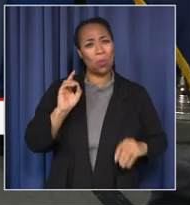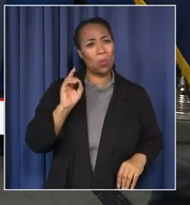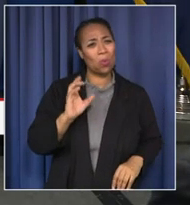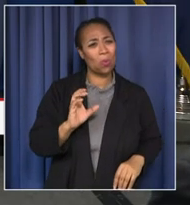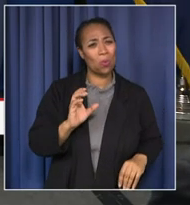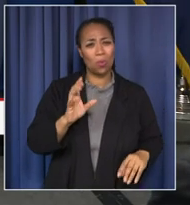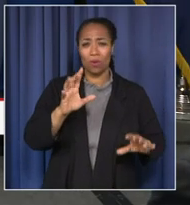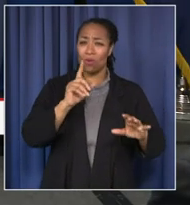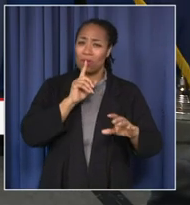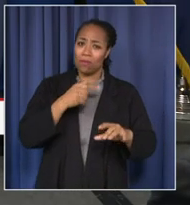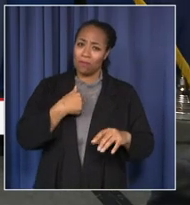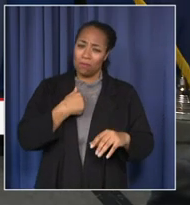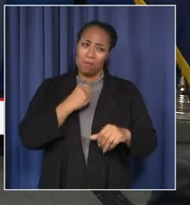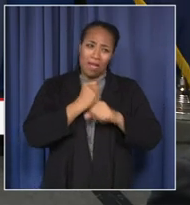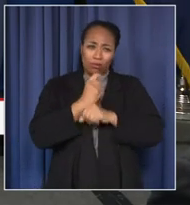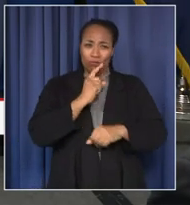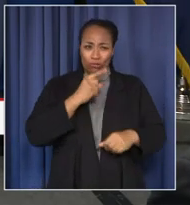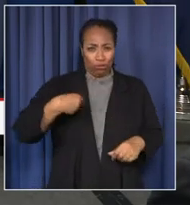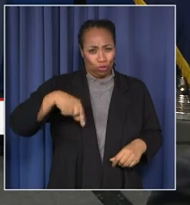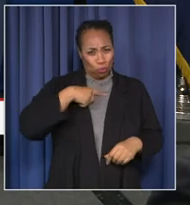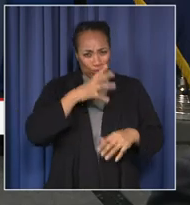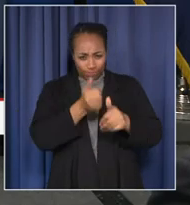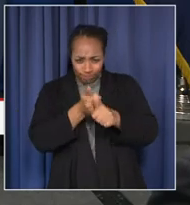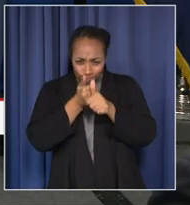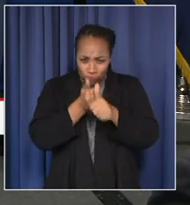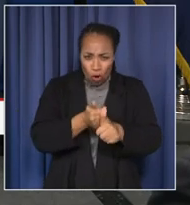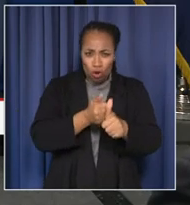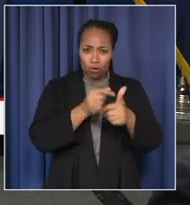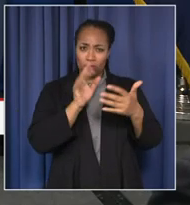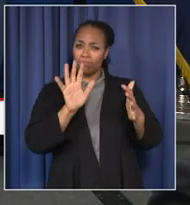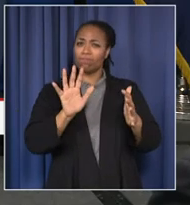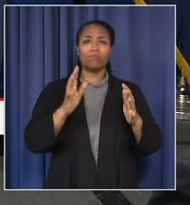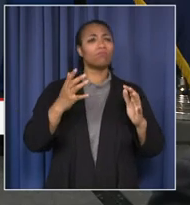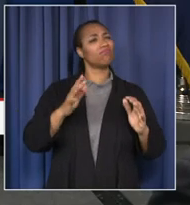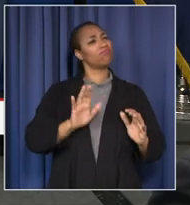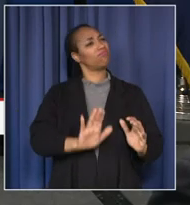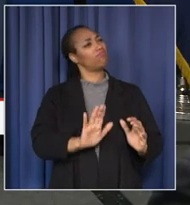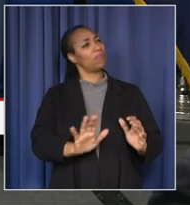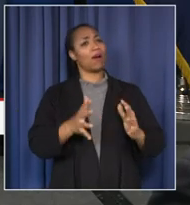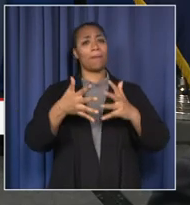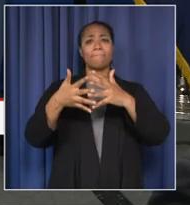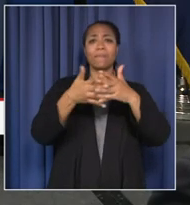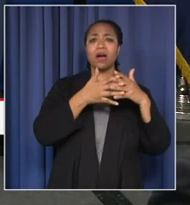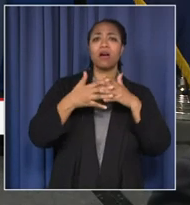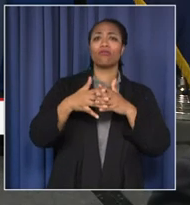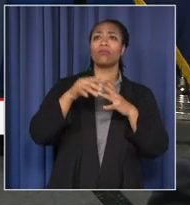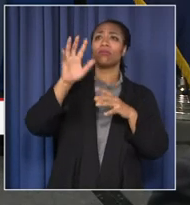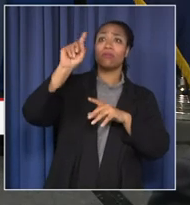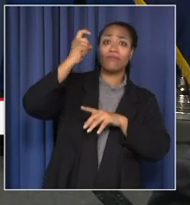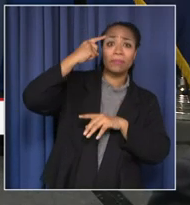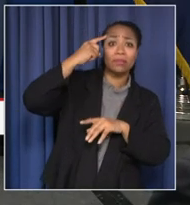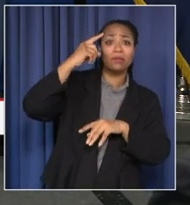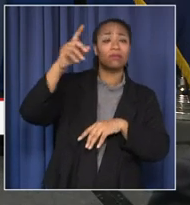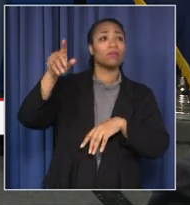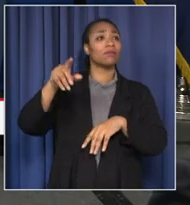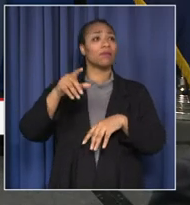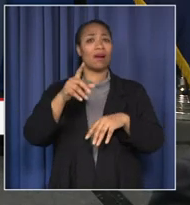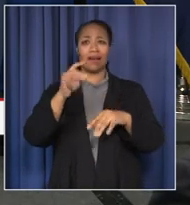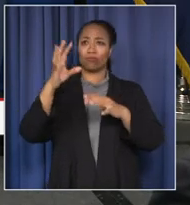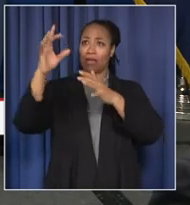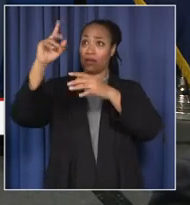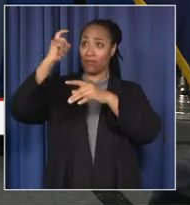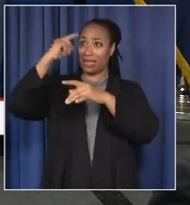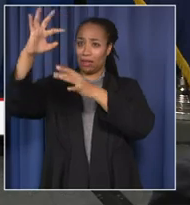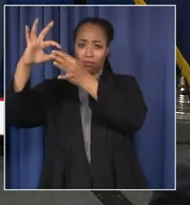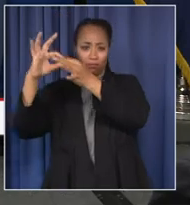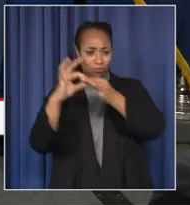so many people believe in. The government should be closest to the people. That's why home rule is important to us. So President